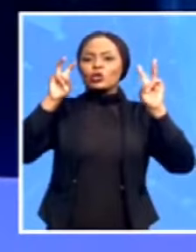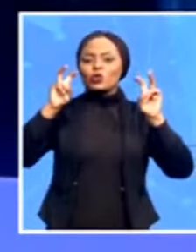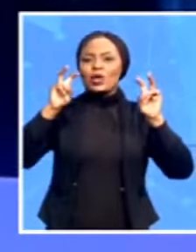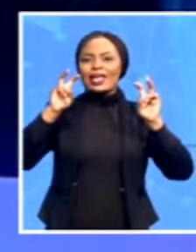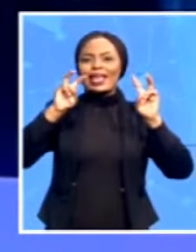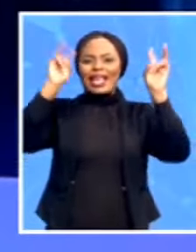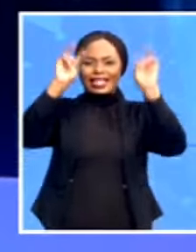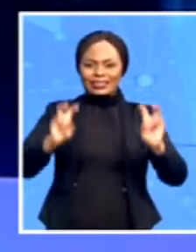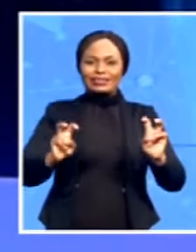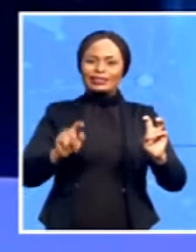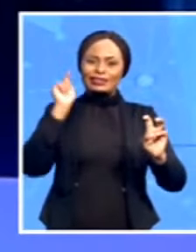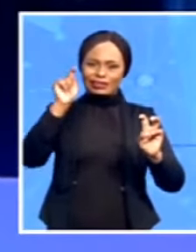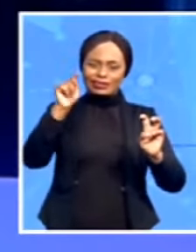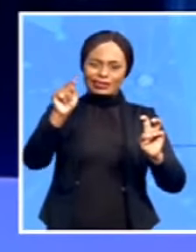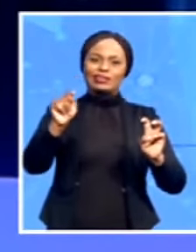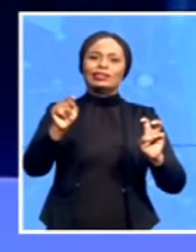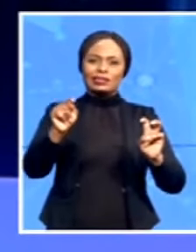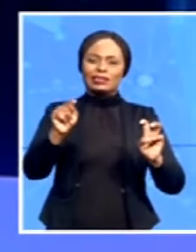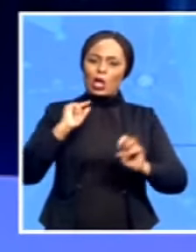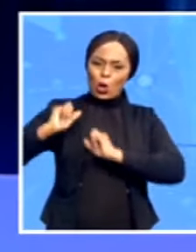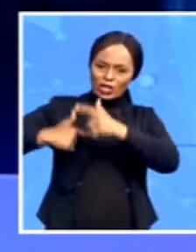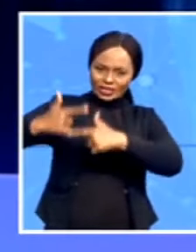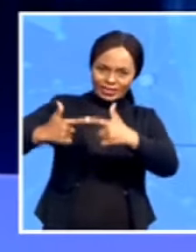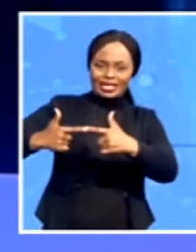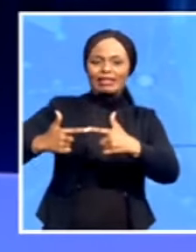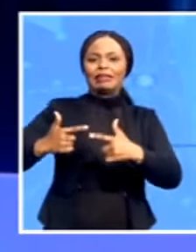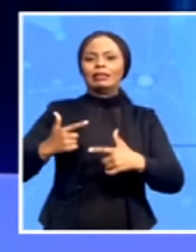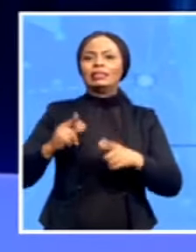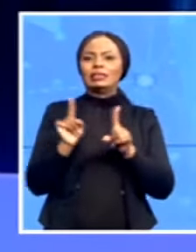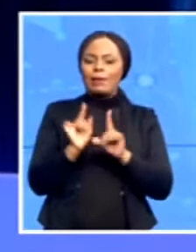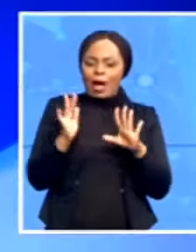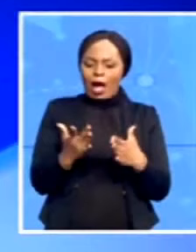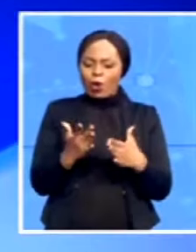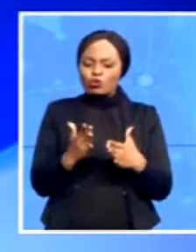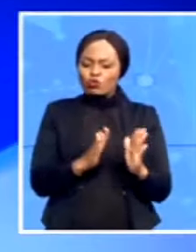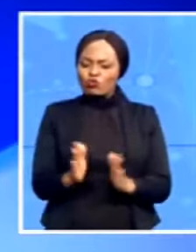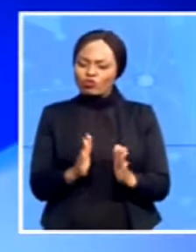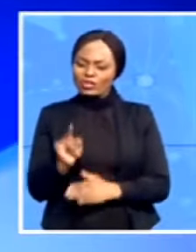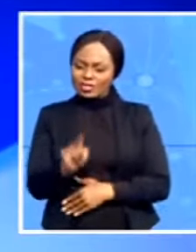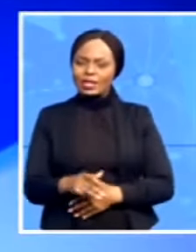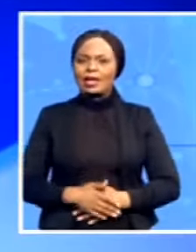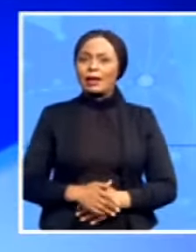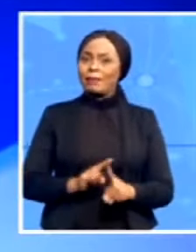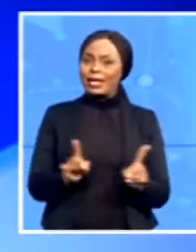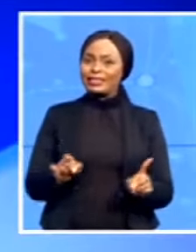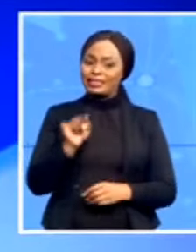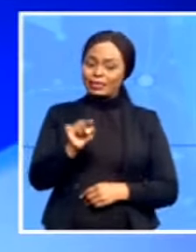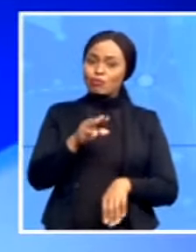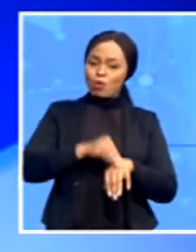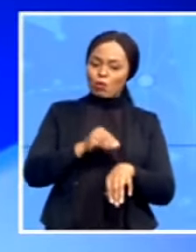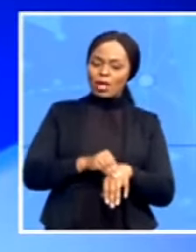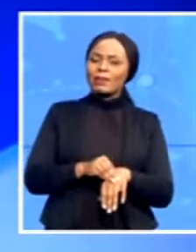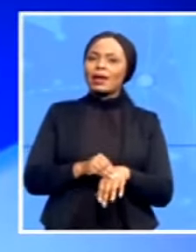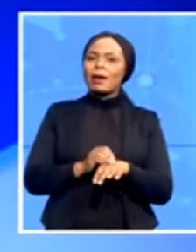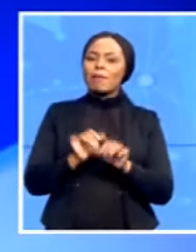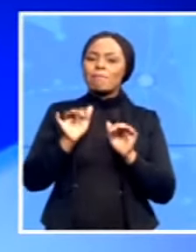logistics and how we're going to run this, but also it's become a political and service delivery issue, isn't it? Absolutely. I mean,